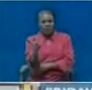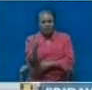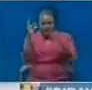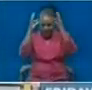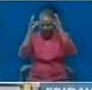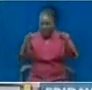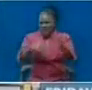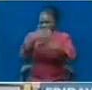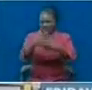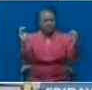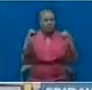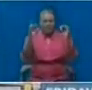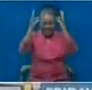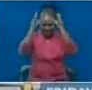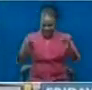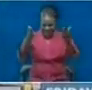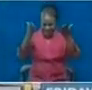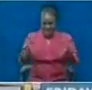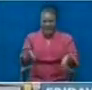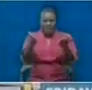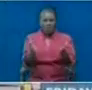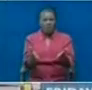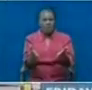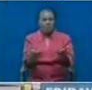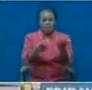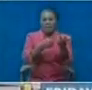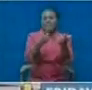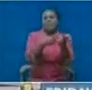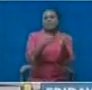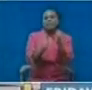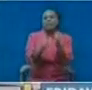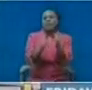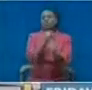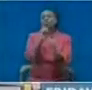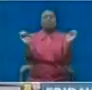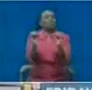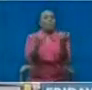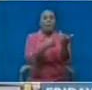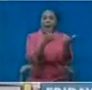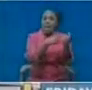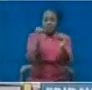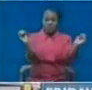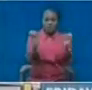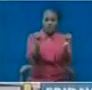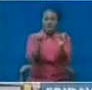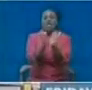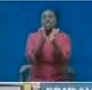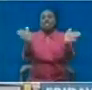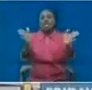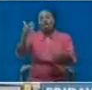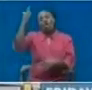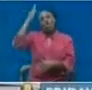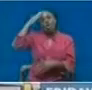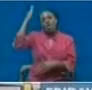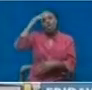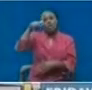You can decide after. Dibs on mathematics and science. There's no mathematics. It's general knowledge, because I think